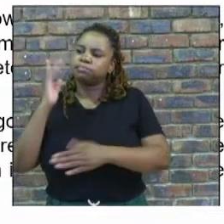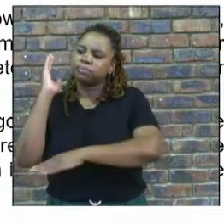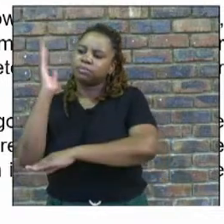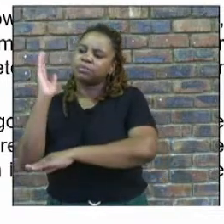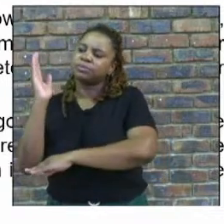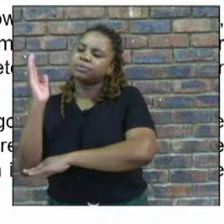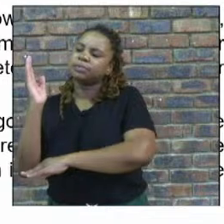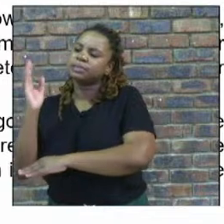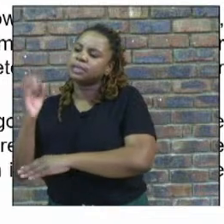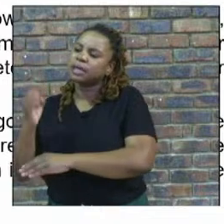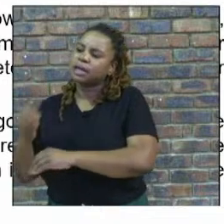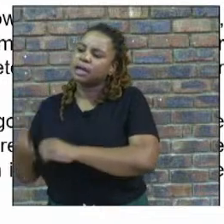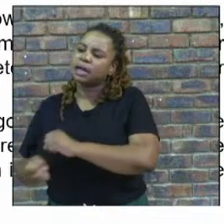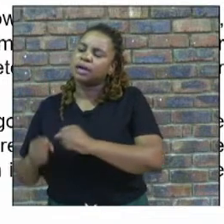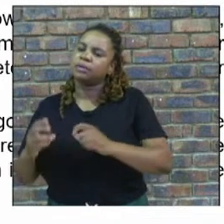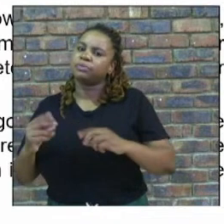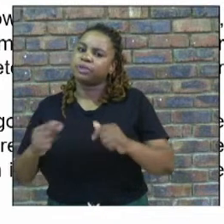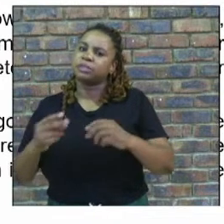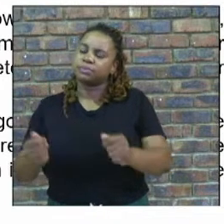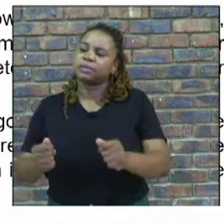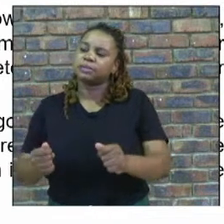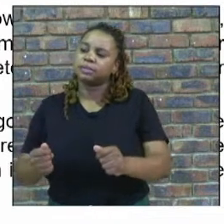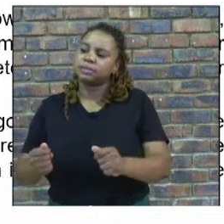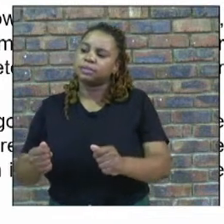able to create opportunities for our young people as